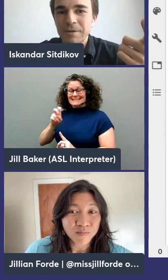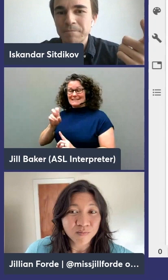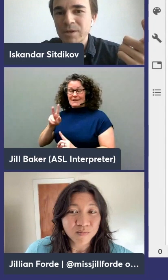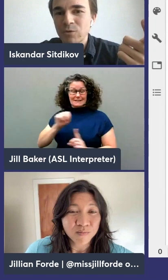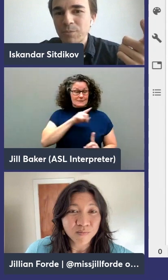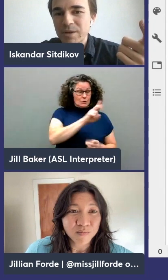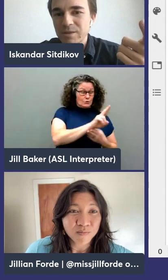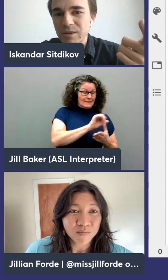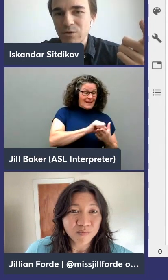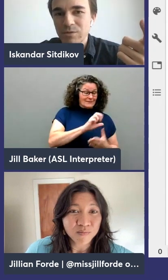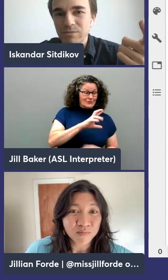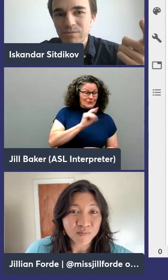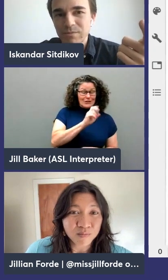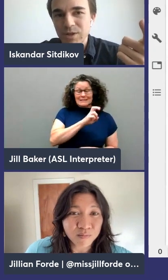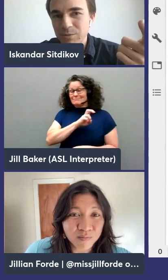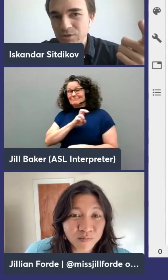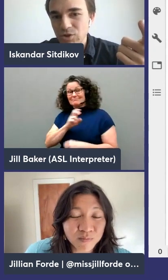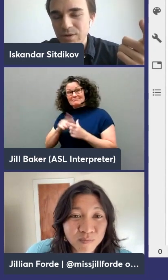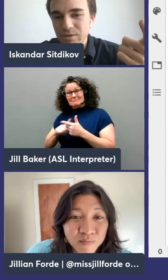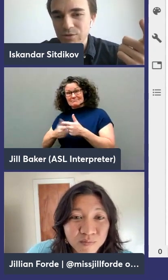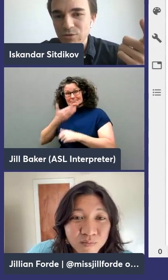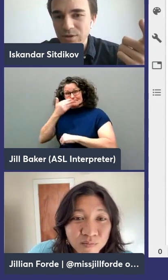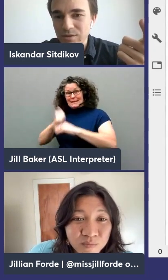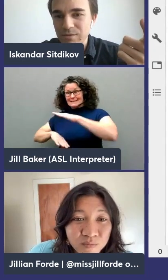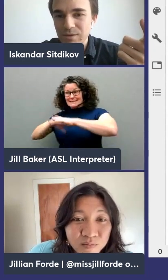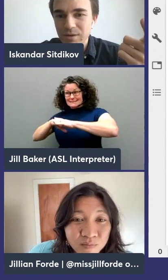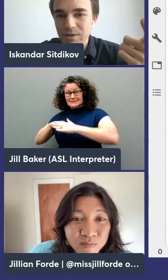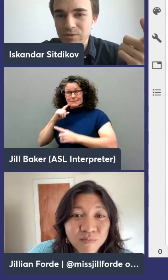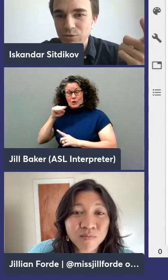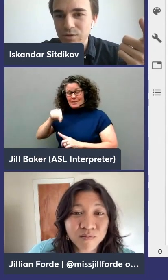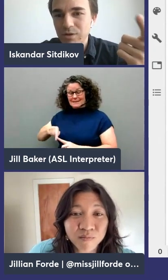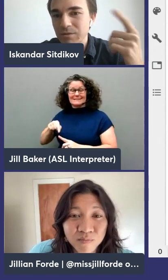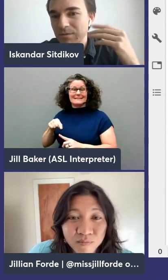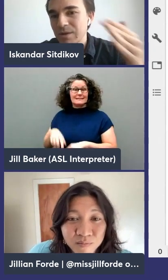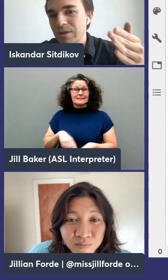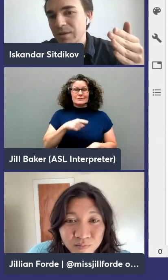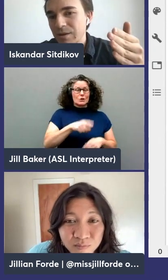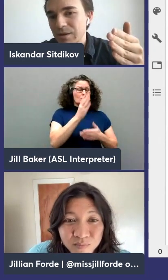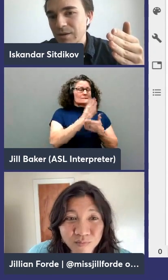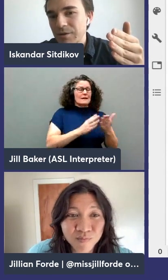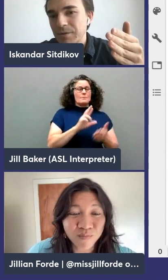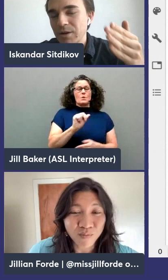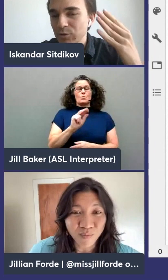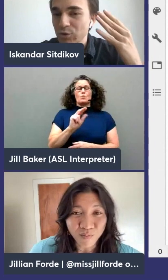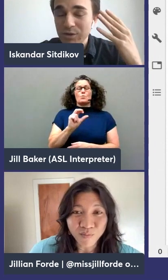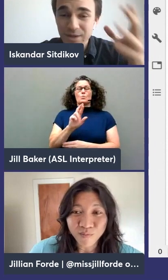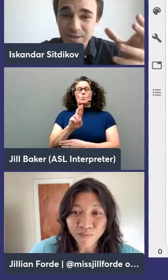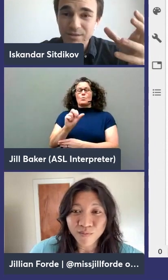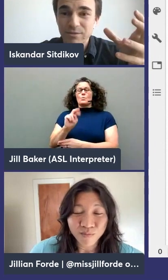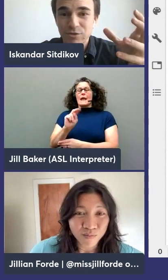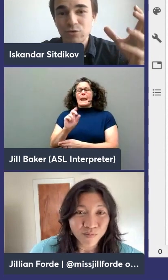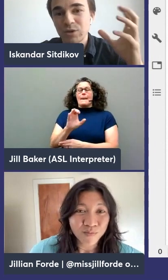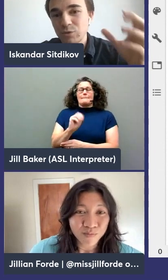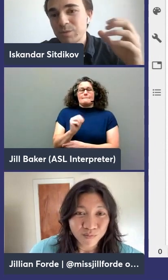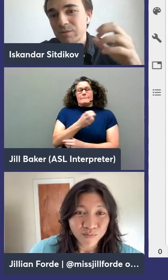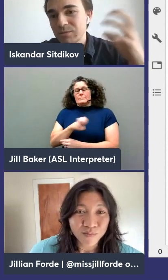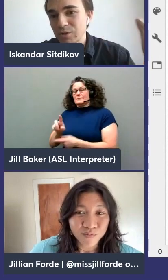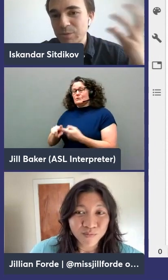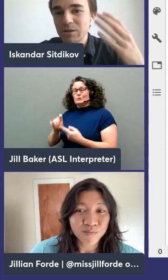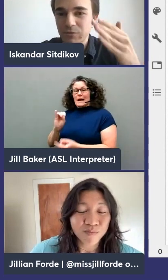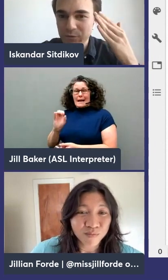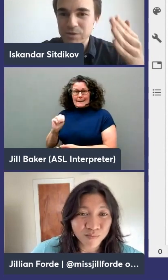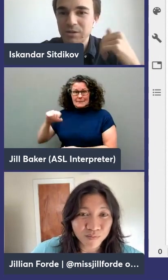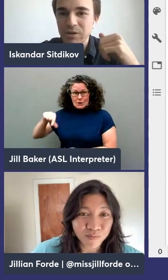here, we're passing our randomly generated circuit to the IonQ device. So it will